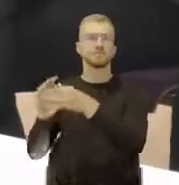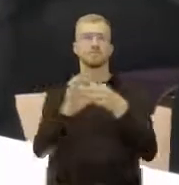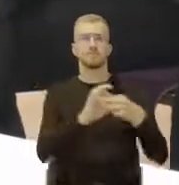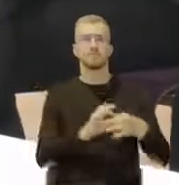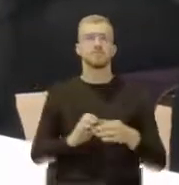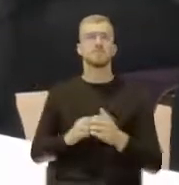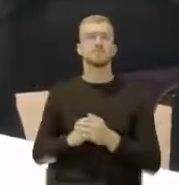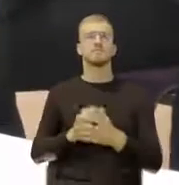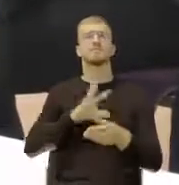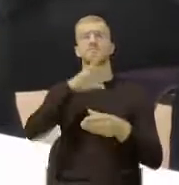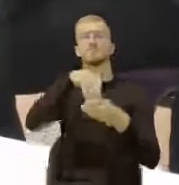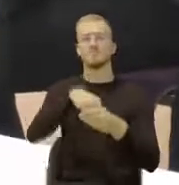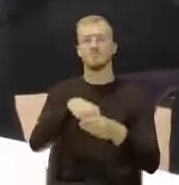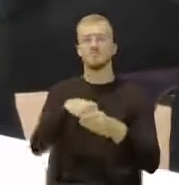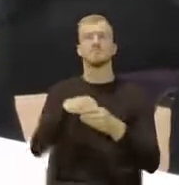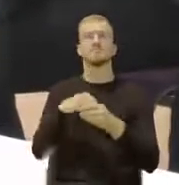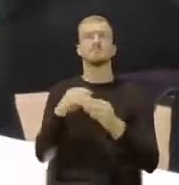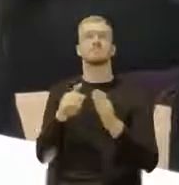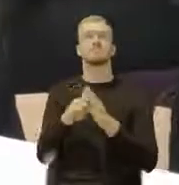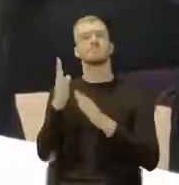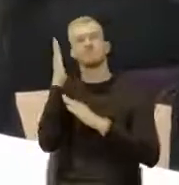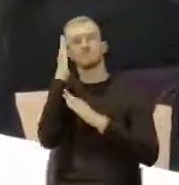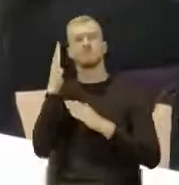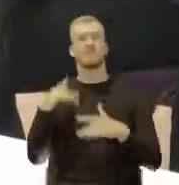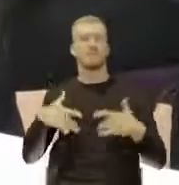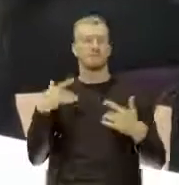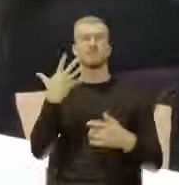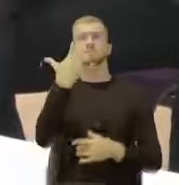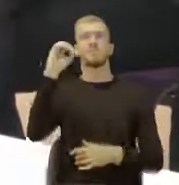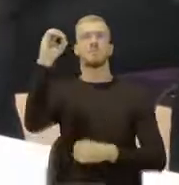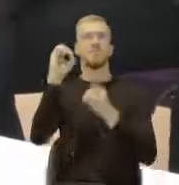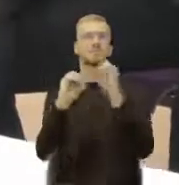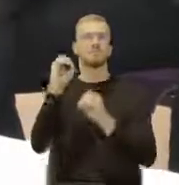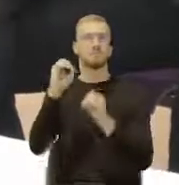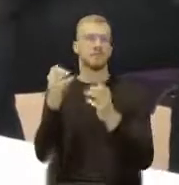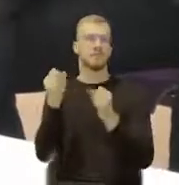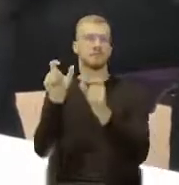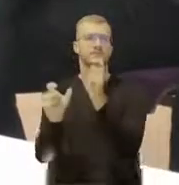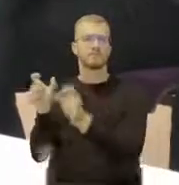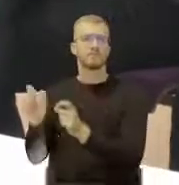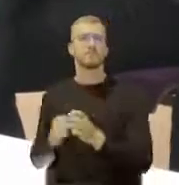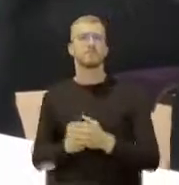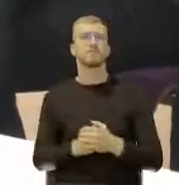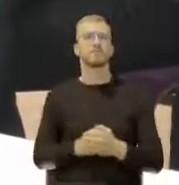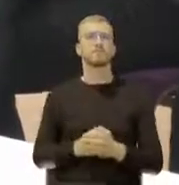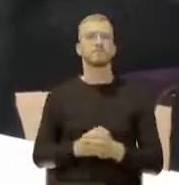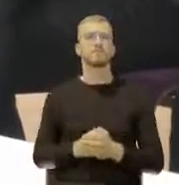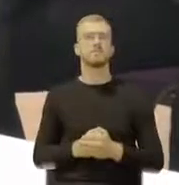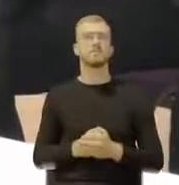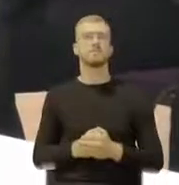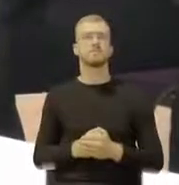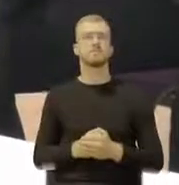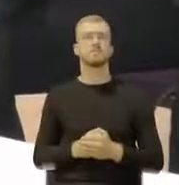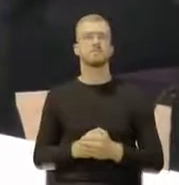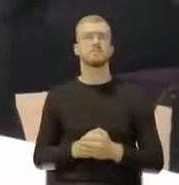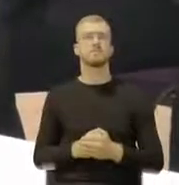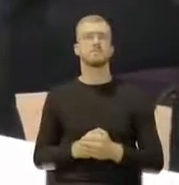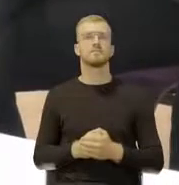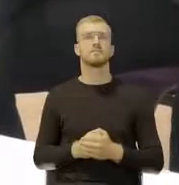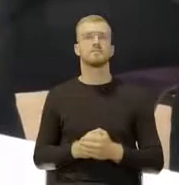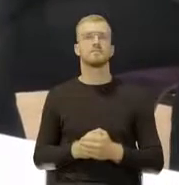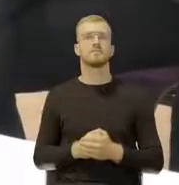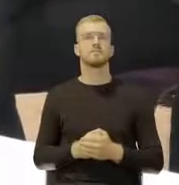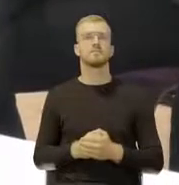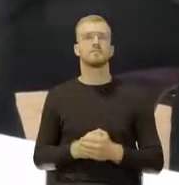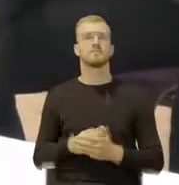reach 70% by 2050. Cities generate more than 80% of the